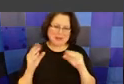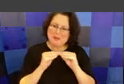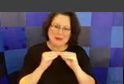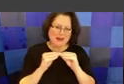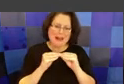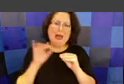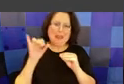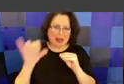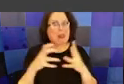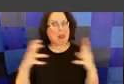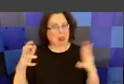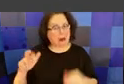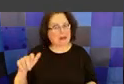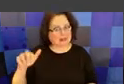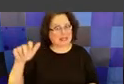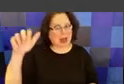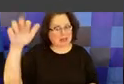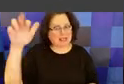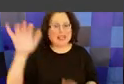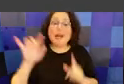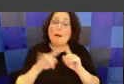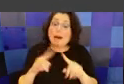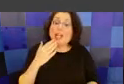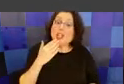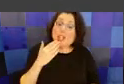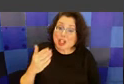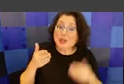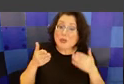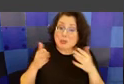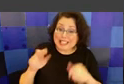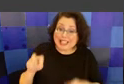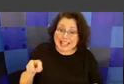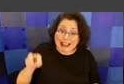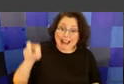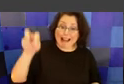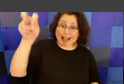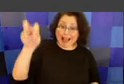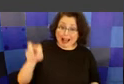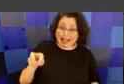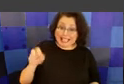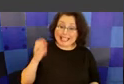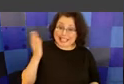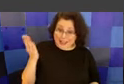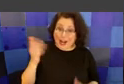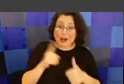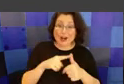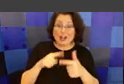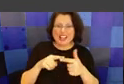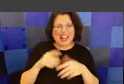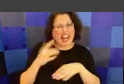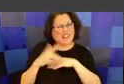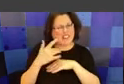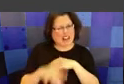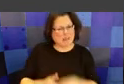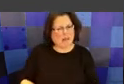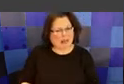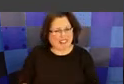news is there are other ways to get up and down, and thankfully the incline is right there available for folks to use.